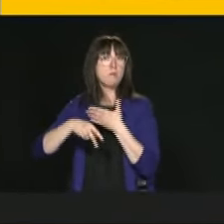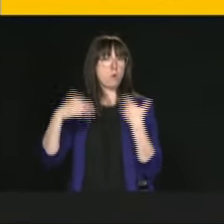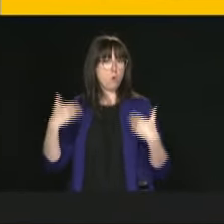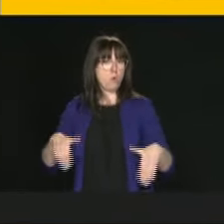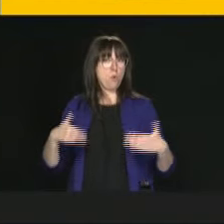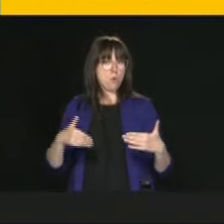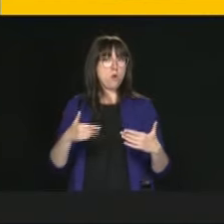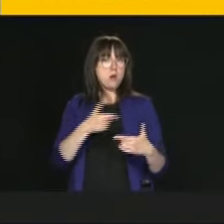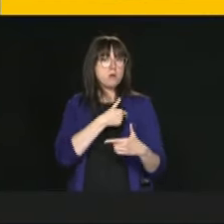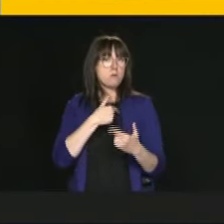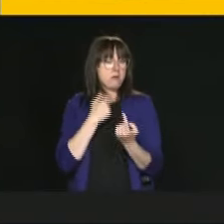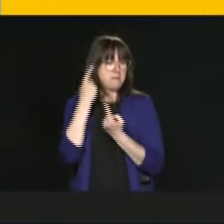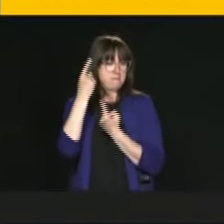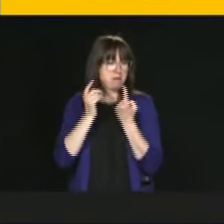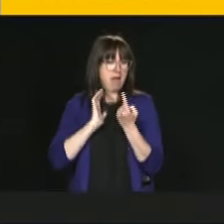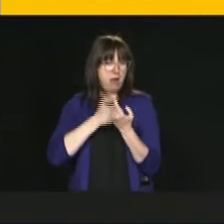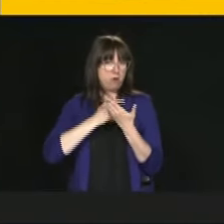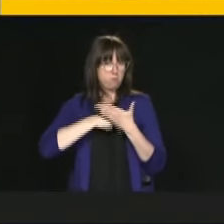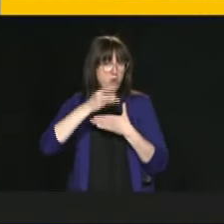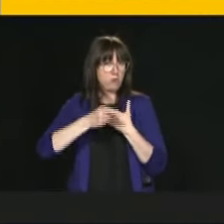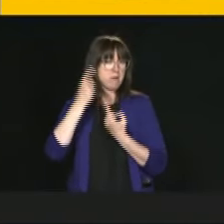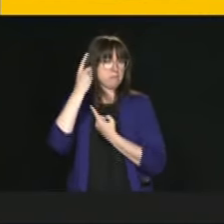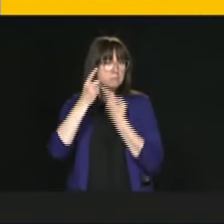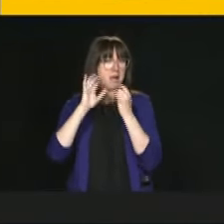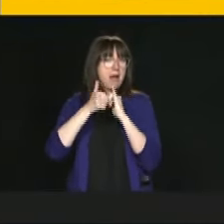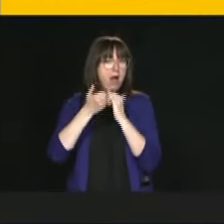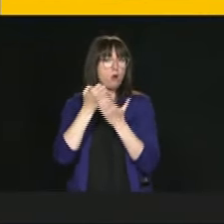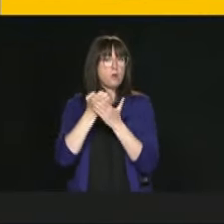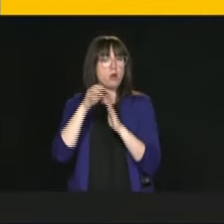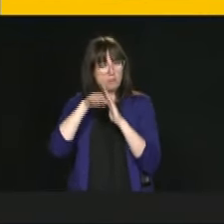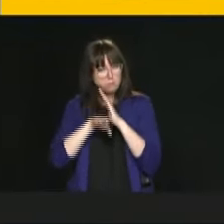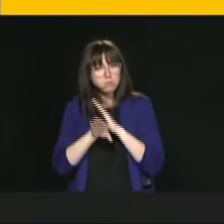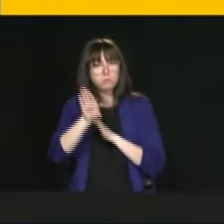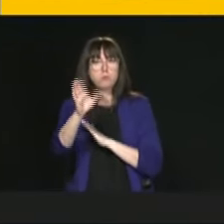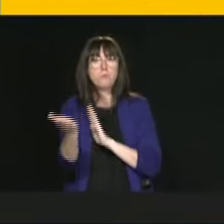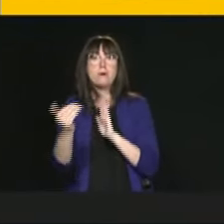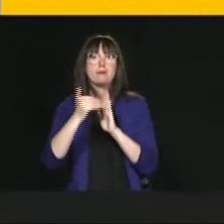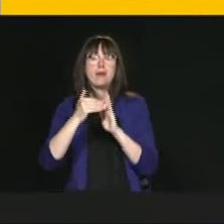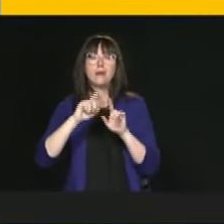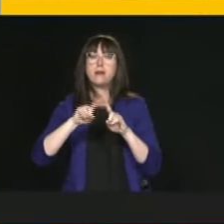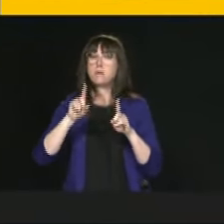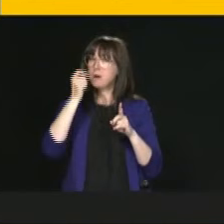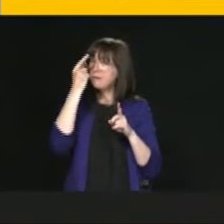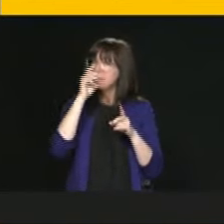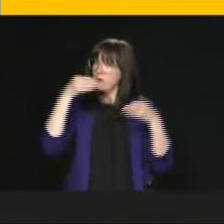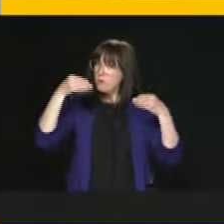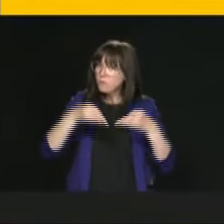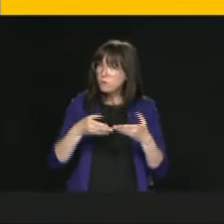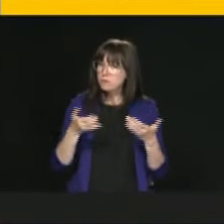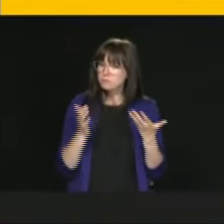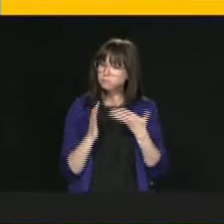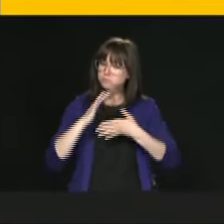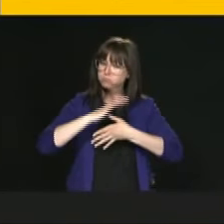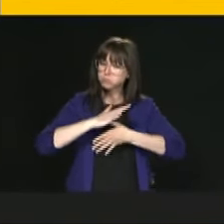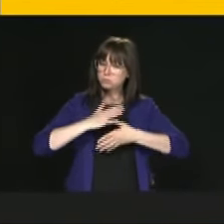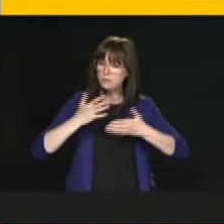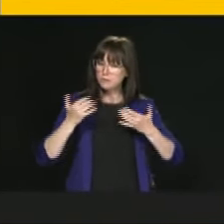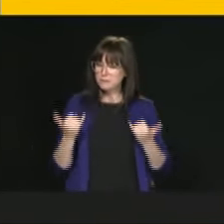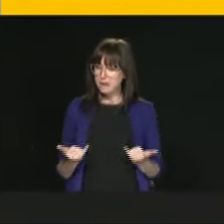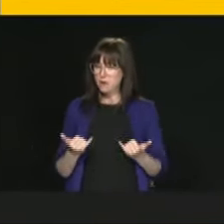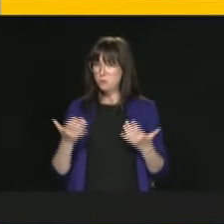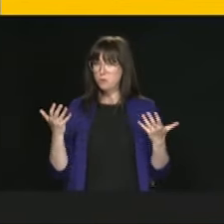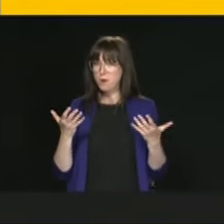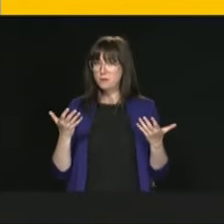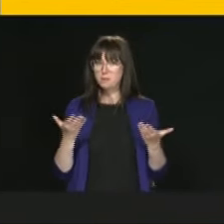much thinking about the recovery. That goes part and parcel. But our focus right now is supporting Canadians so that